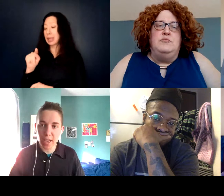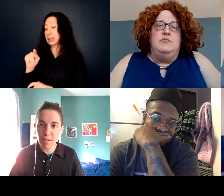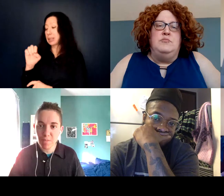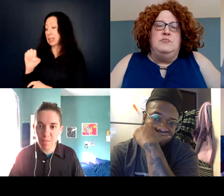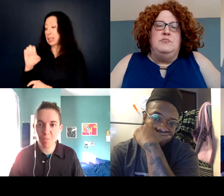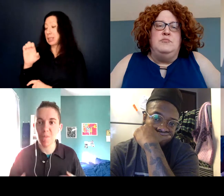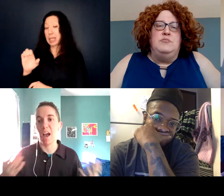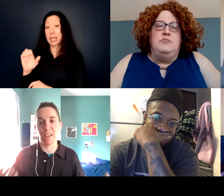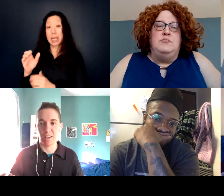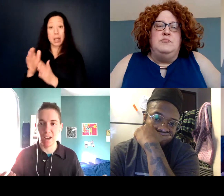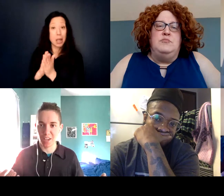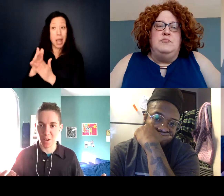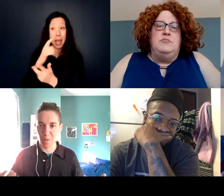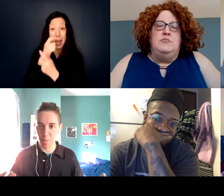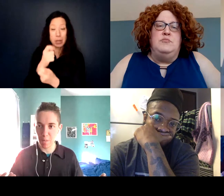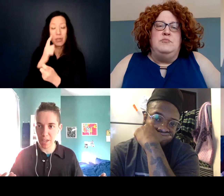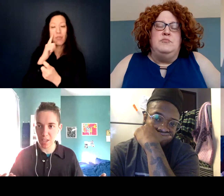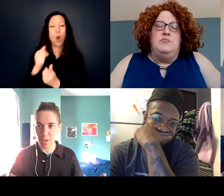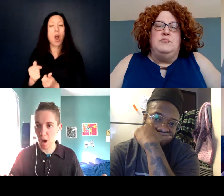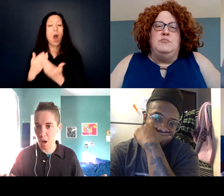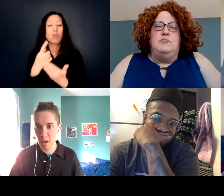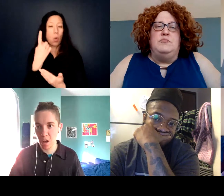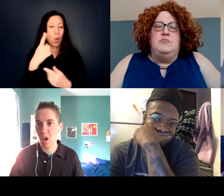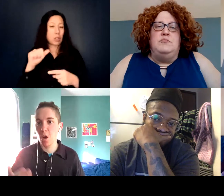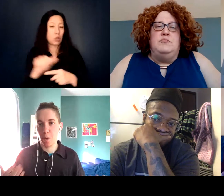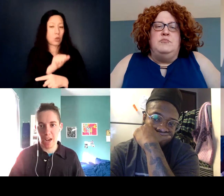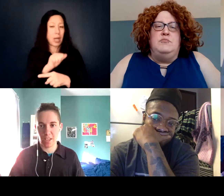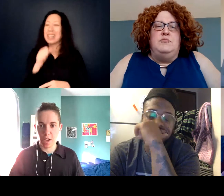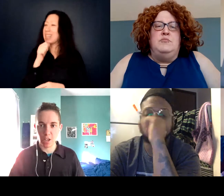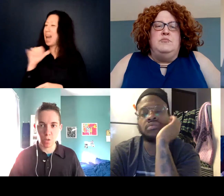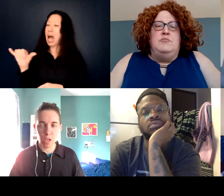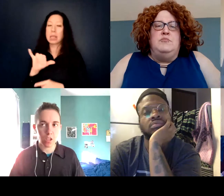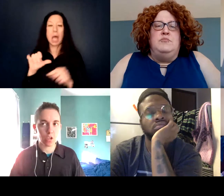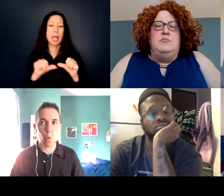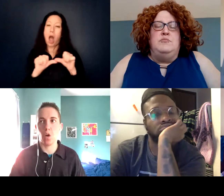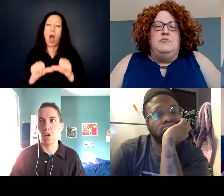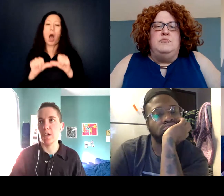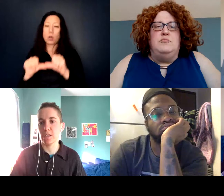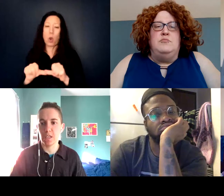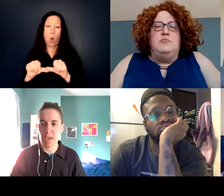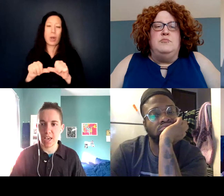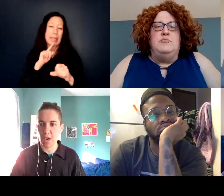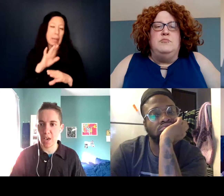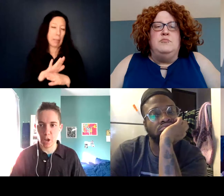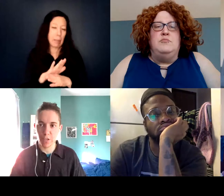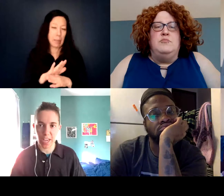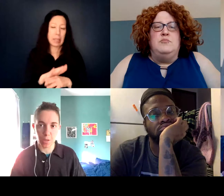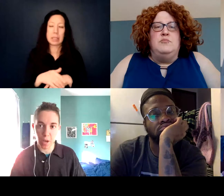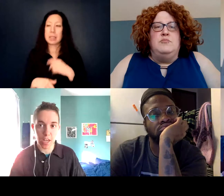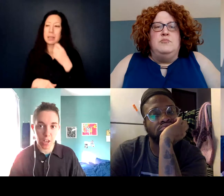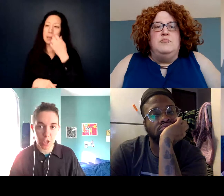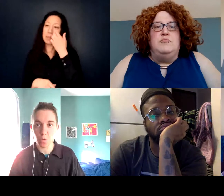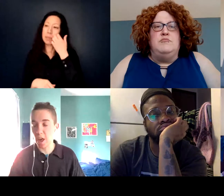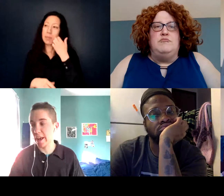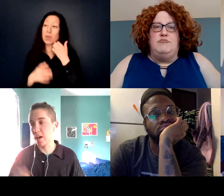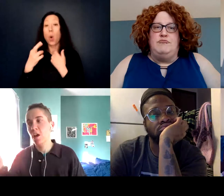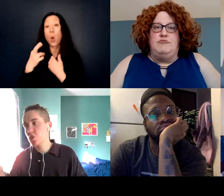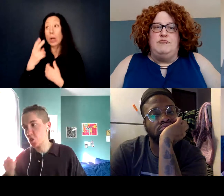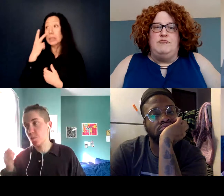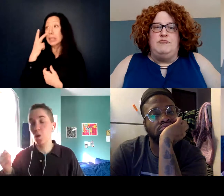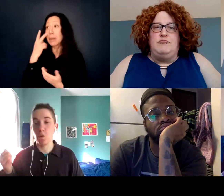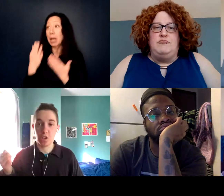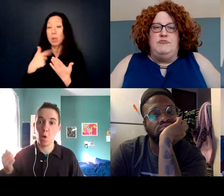one training, not as an ongoing commitment, but as a way to do this, or us seeing if we could find money